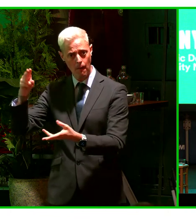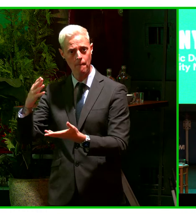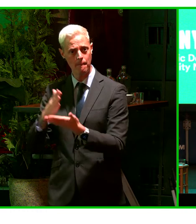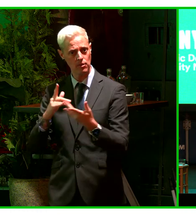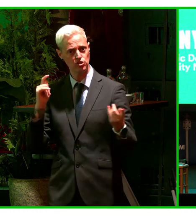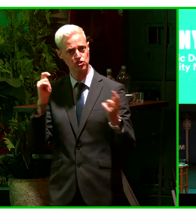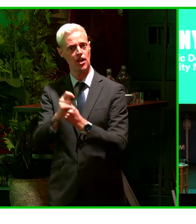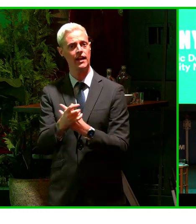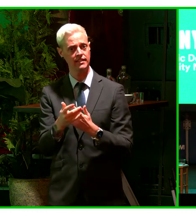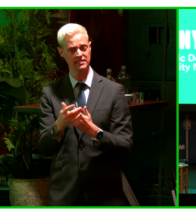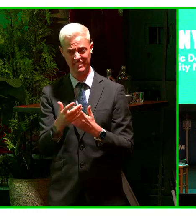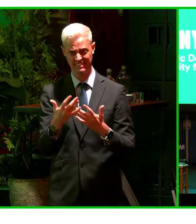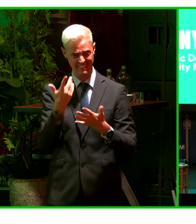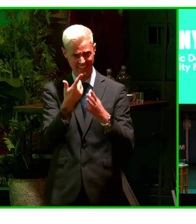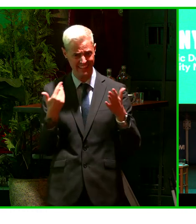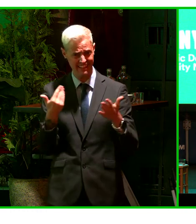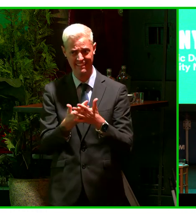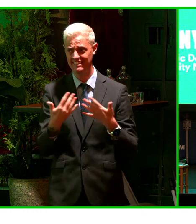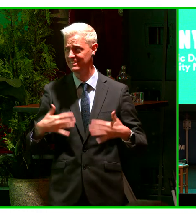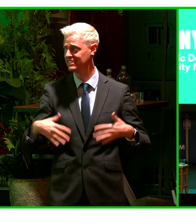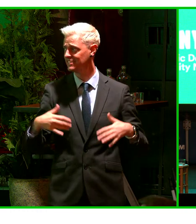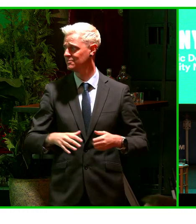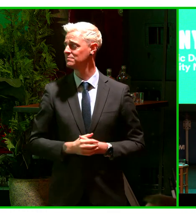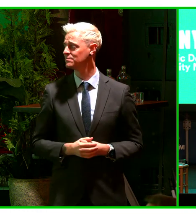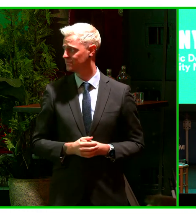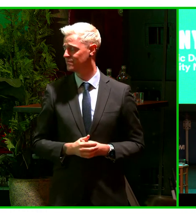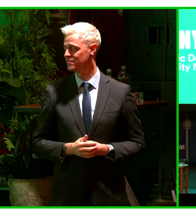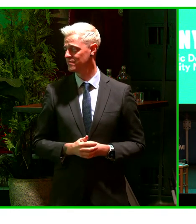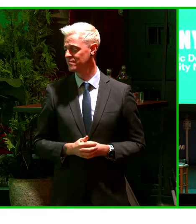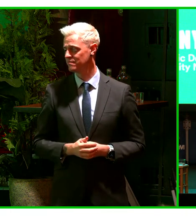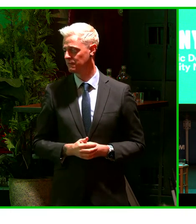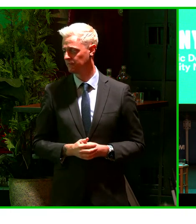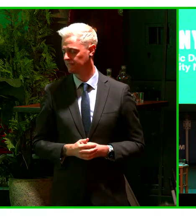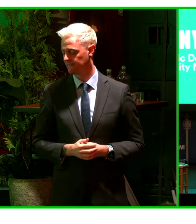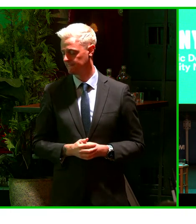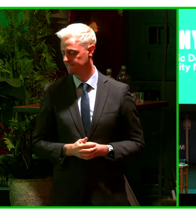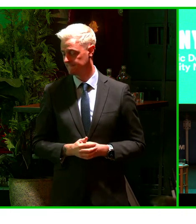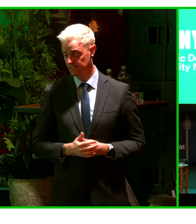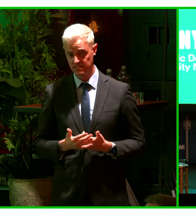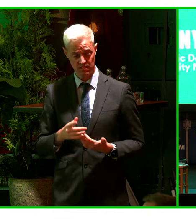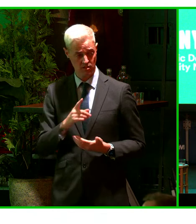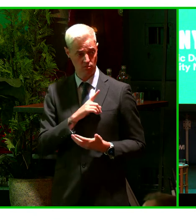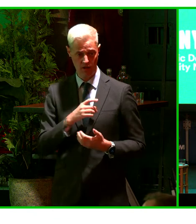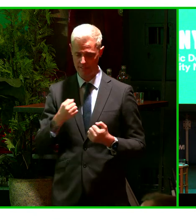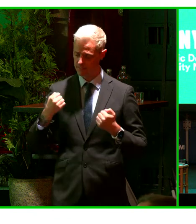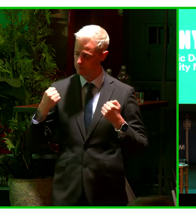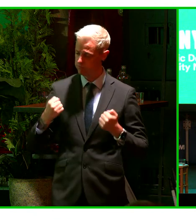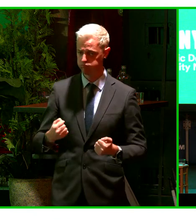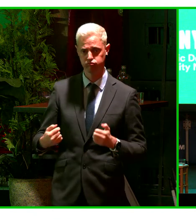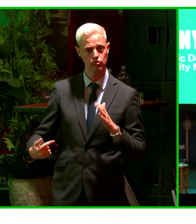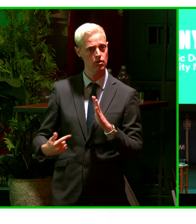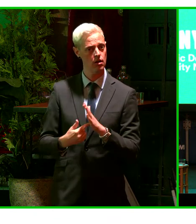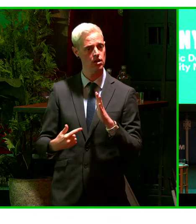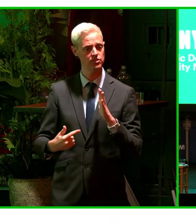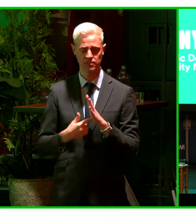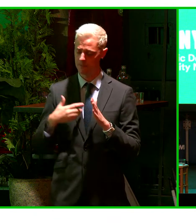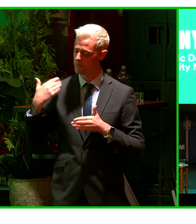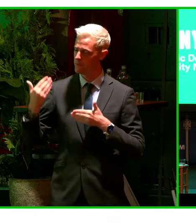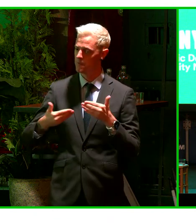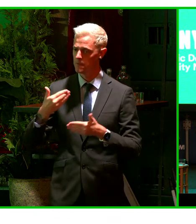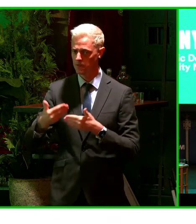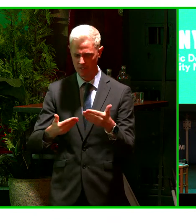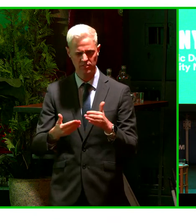has changed just in the last 10 years. And that was without, I would argue, the real urgency that we've now got in front of us in the form of things like